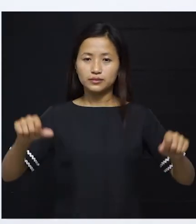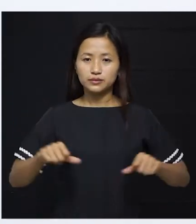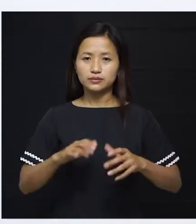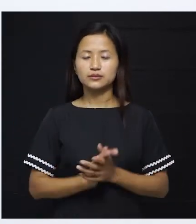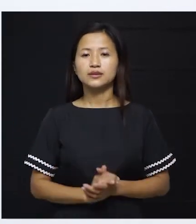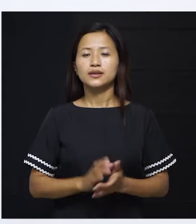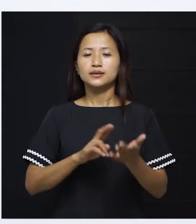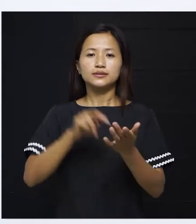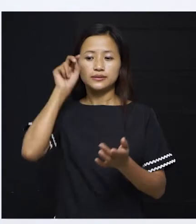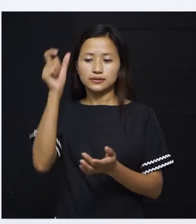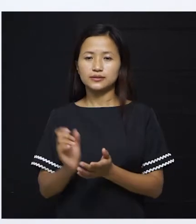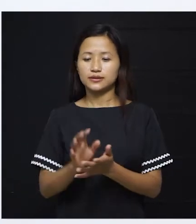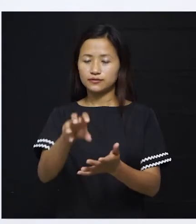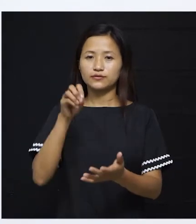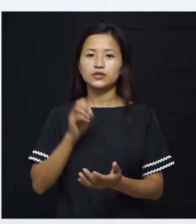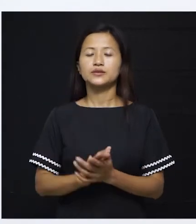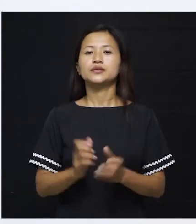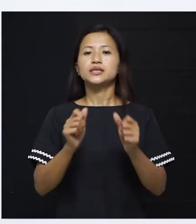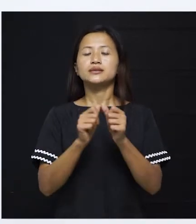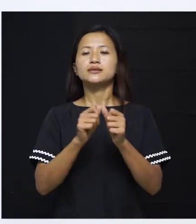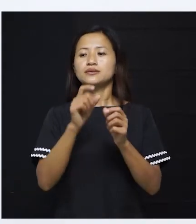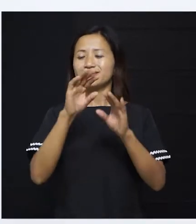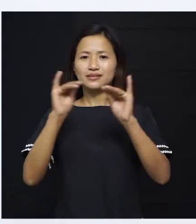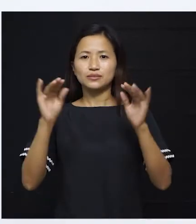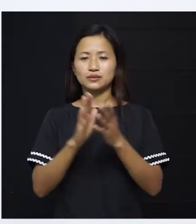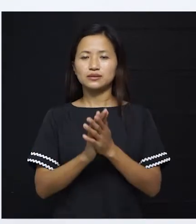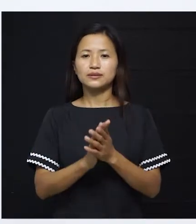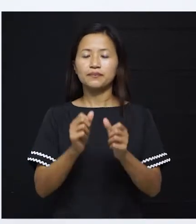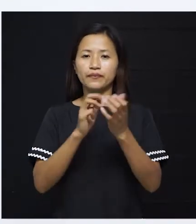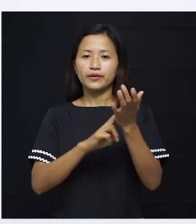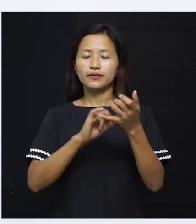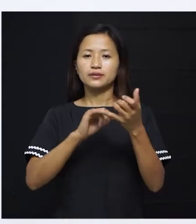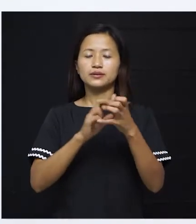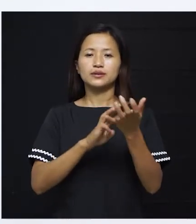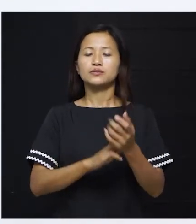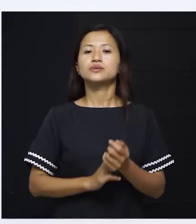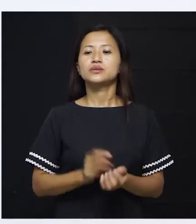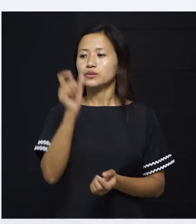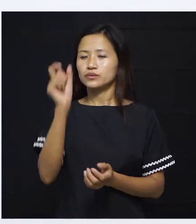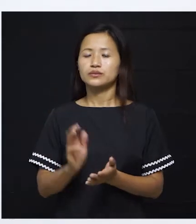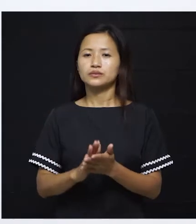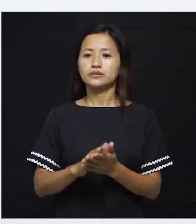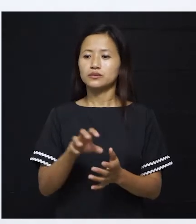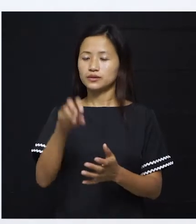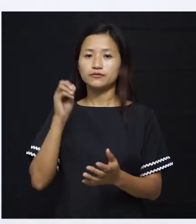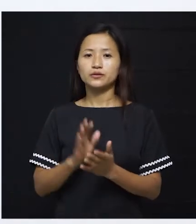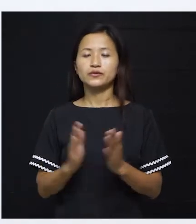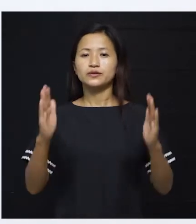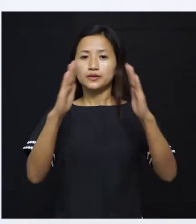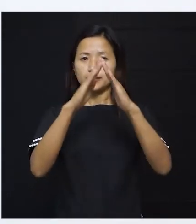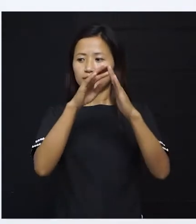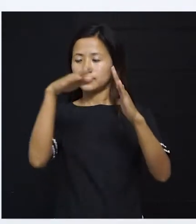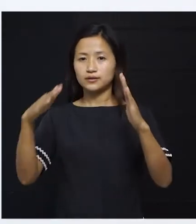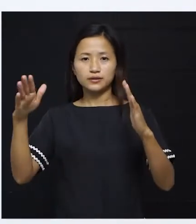Naga has been taken from the Assamese word Noga, means mountain or people from the hills. So these are the two meaning of